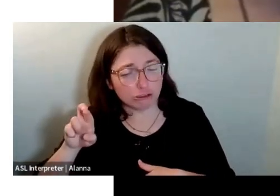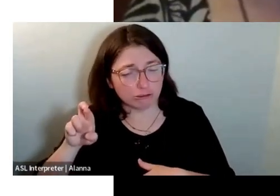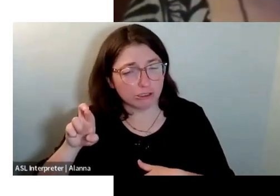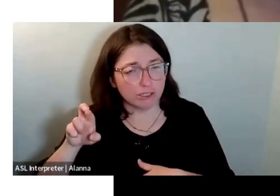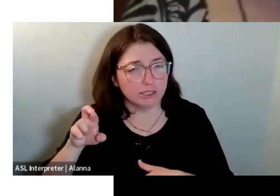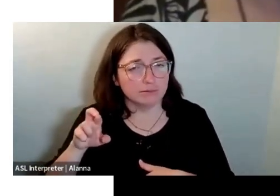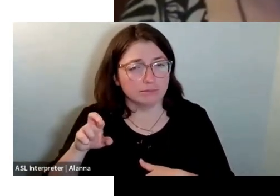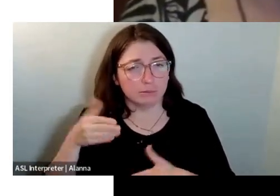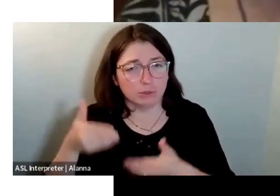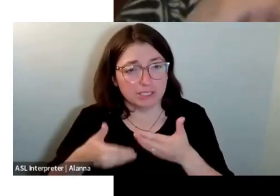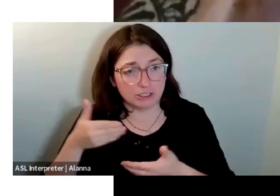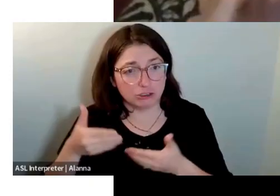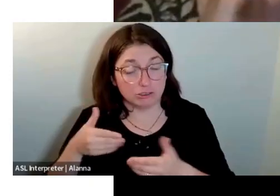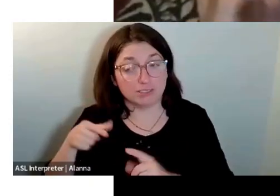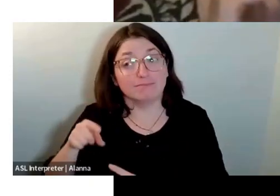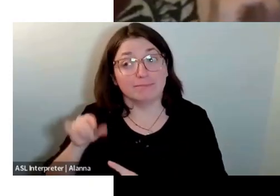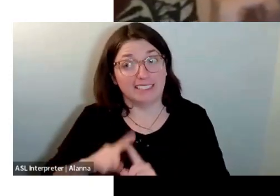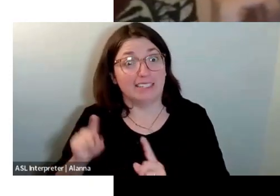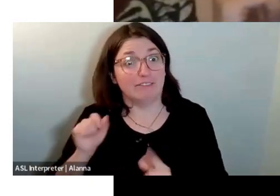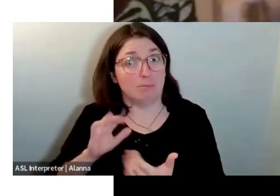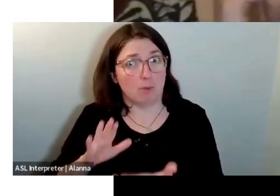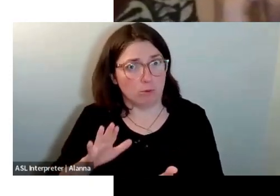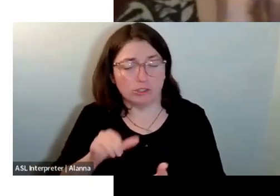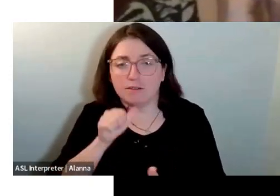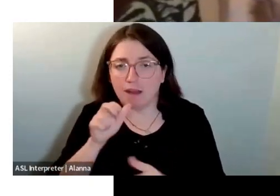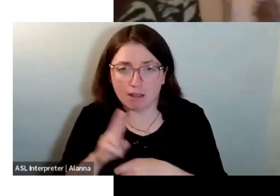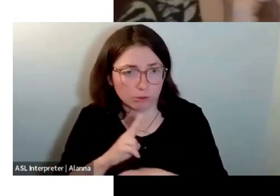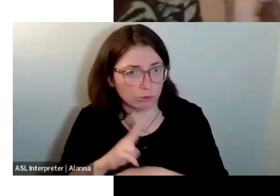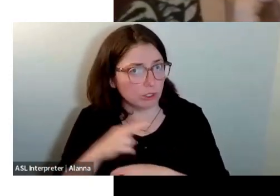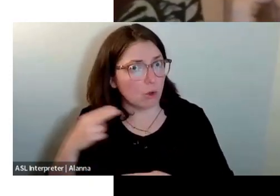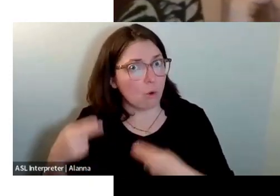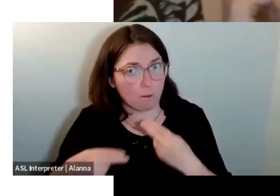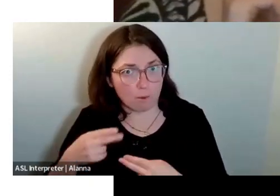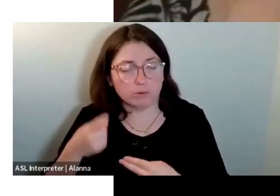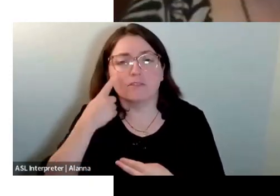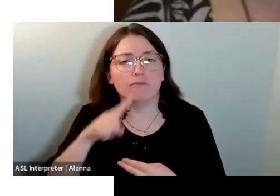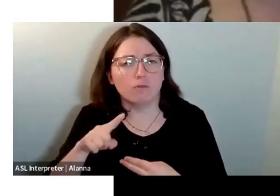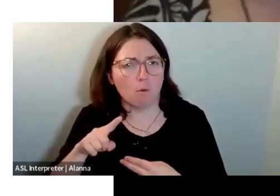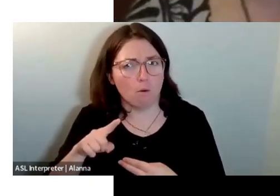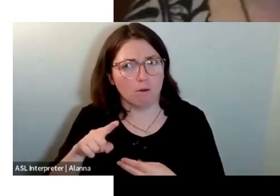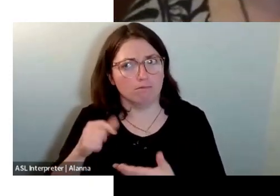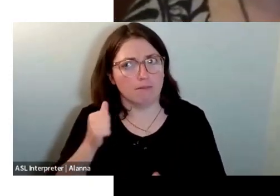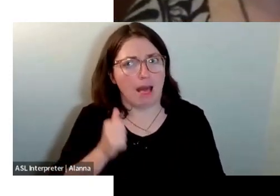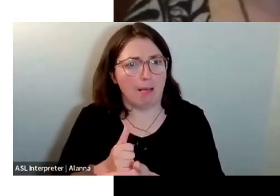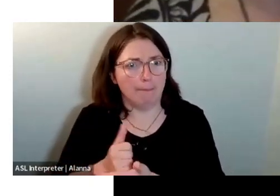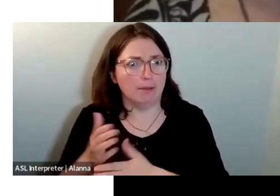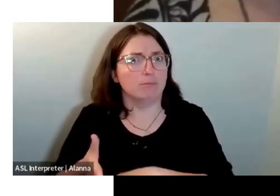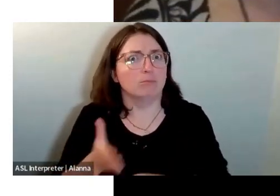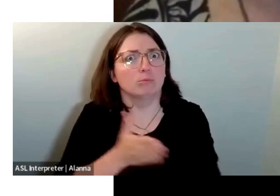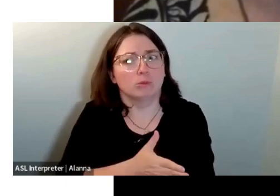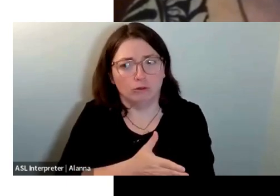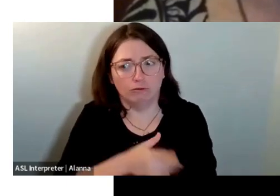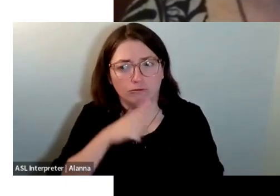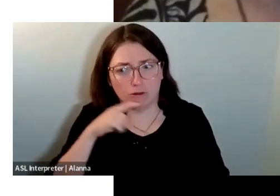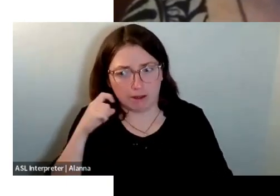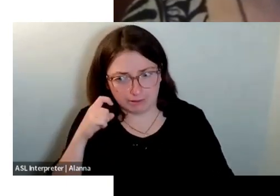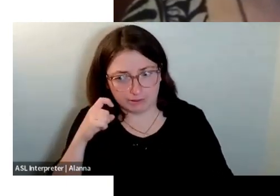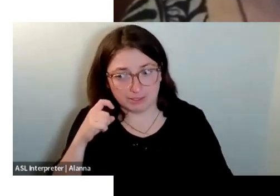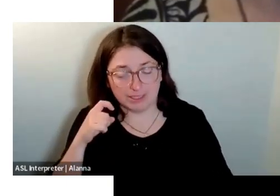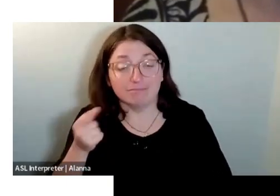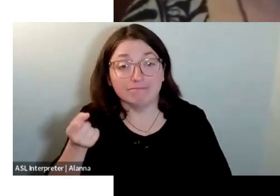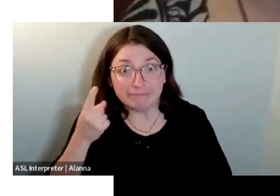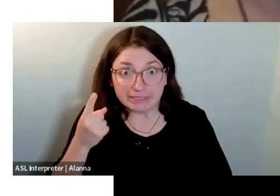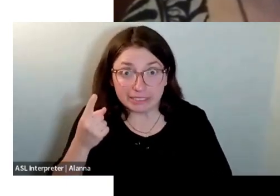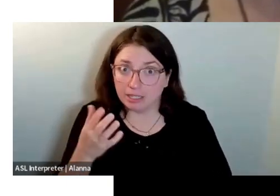non-hormonal avenue to work on dryness. Here's the thing. They're